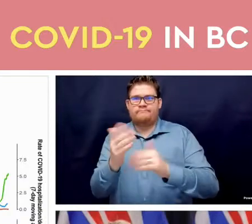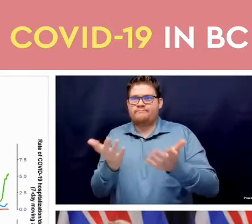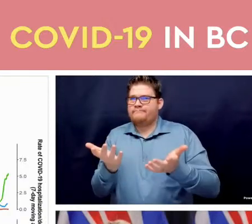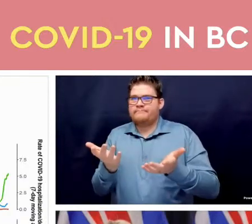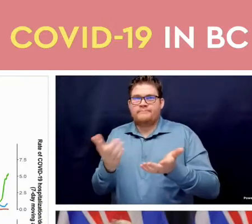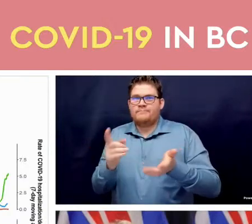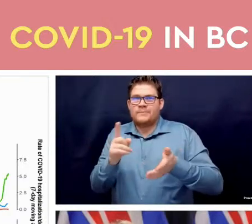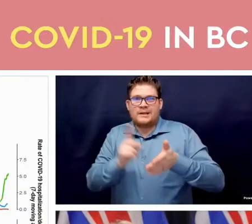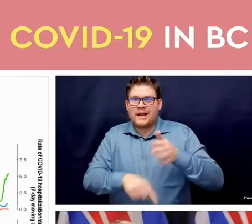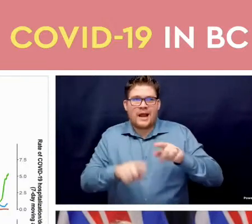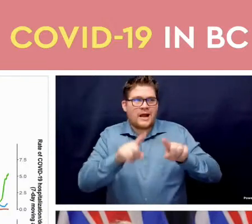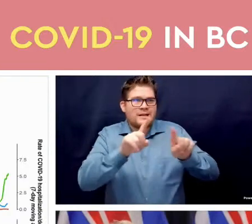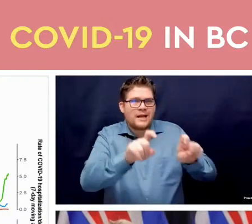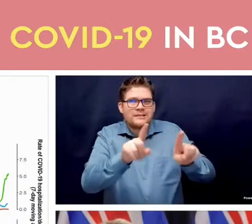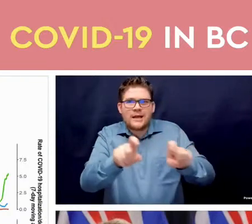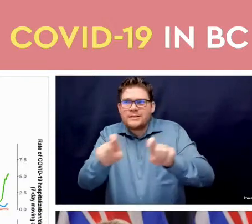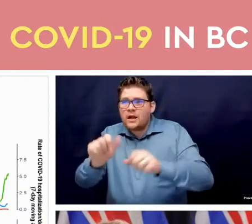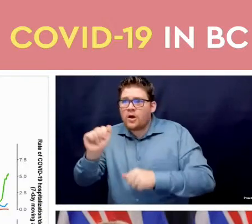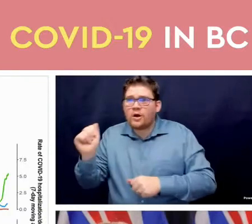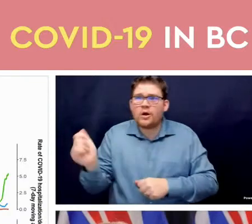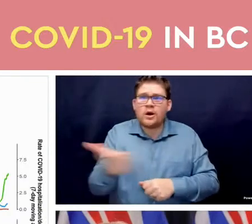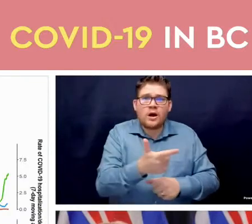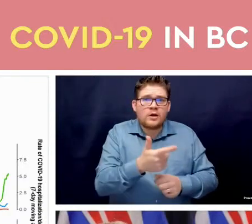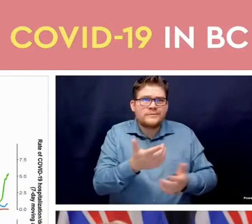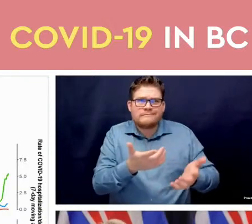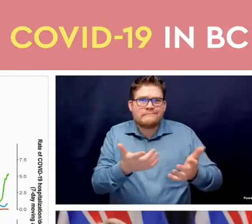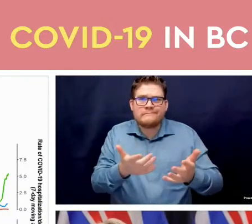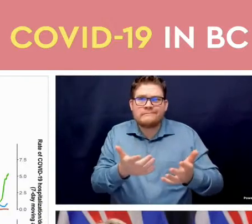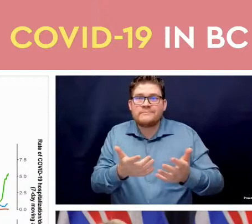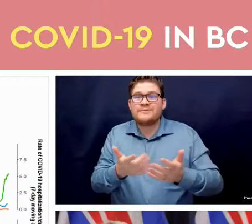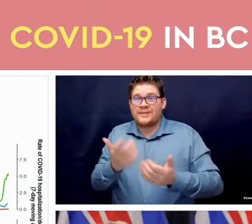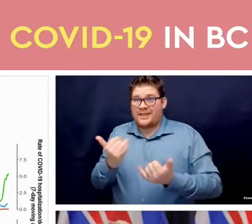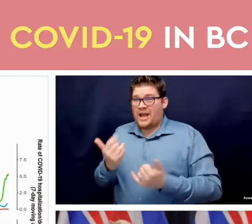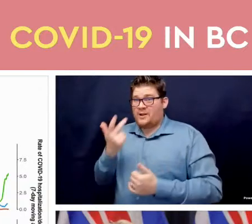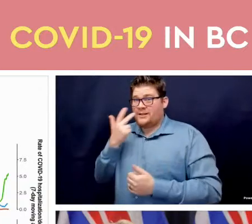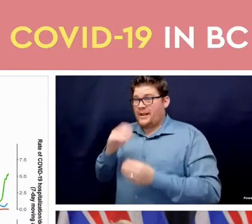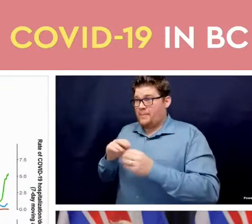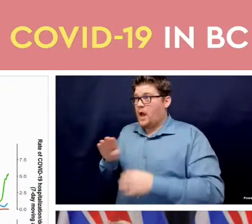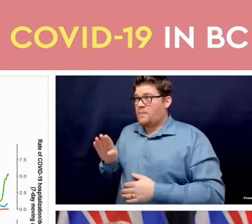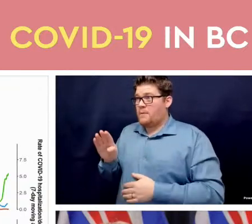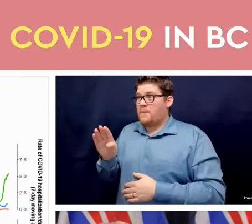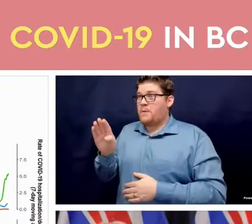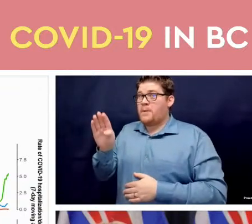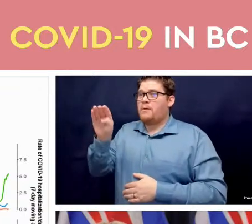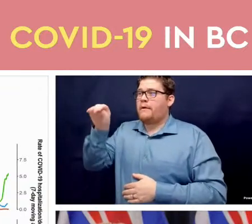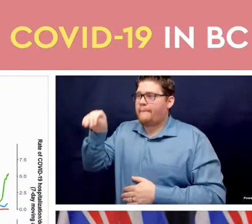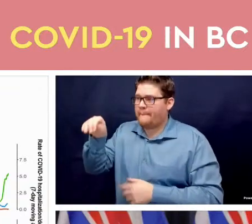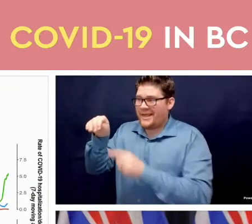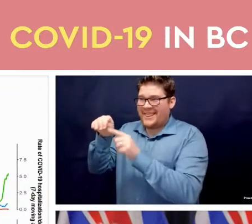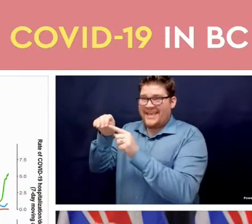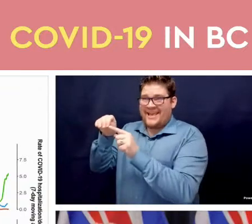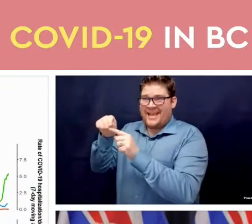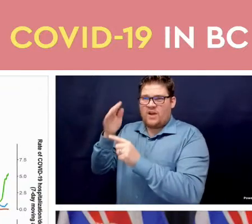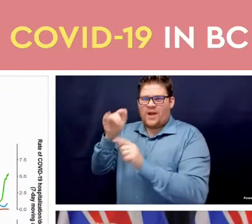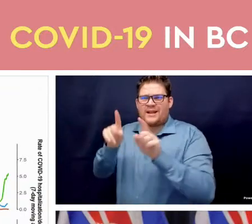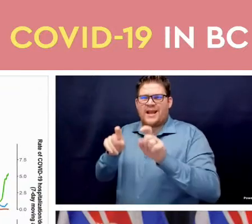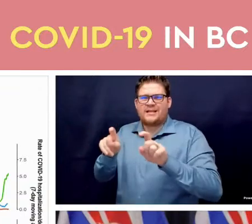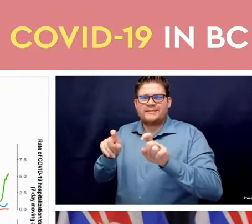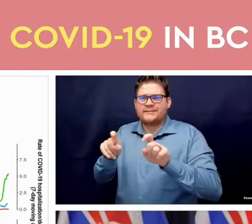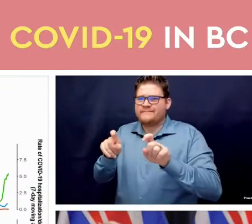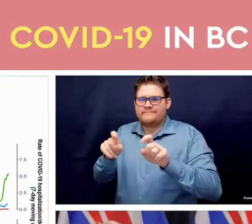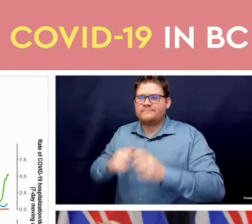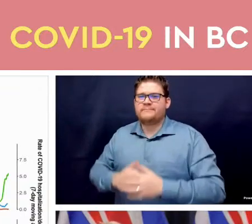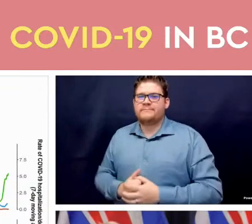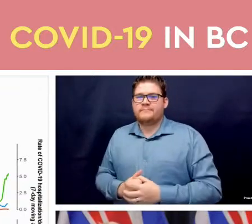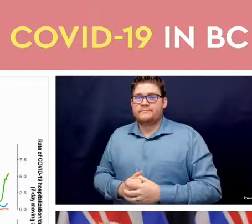was unclear if it was just because of testing or if it was because we were seeing a true leveling off. And it's very likely that